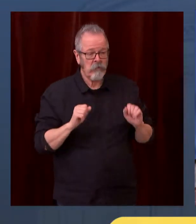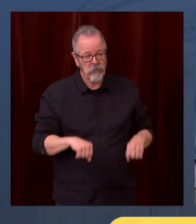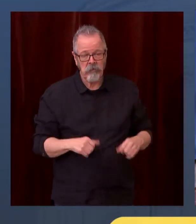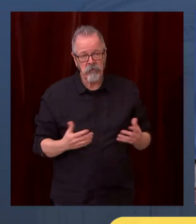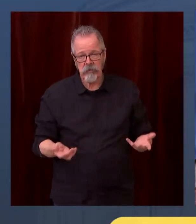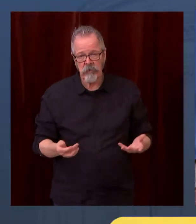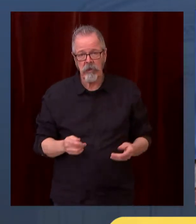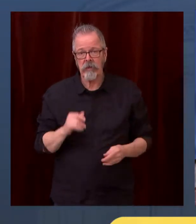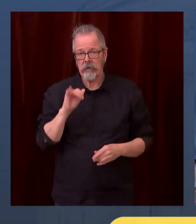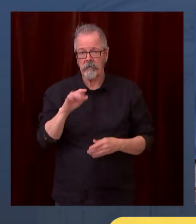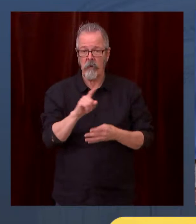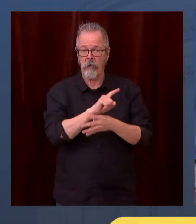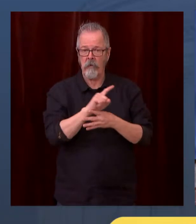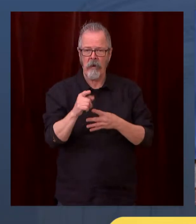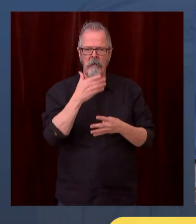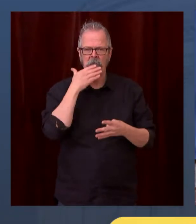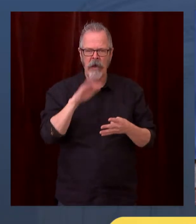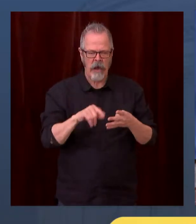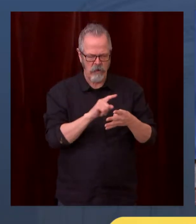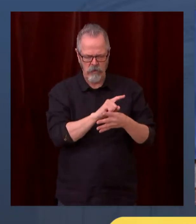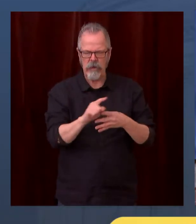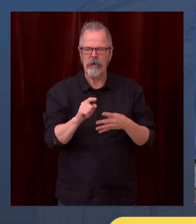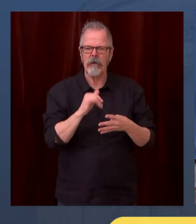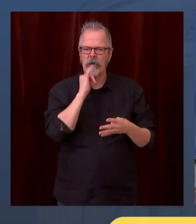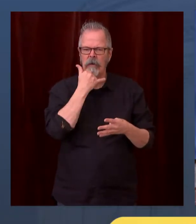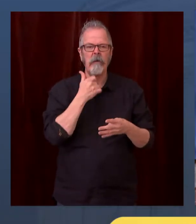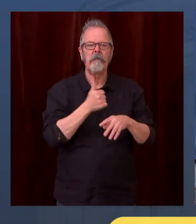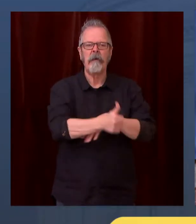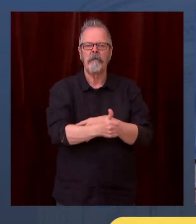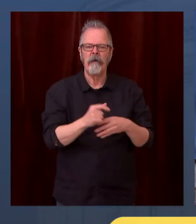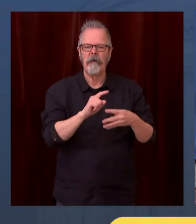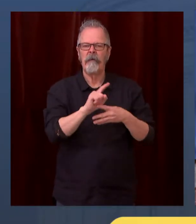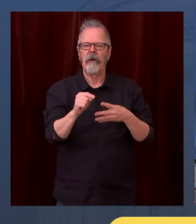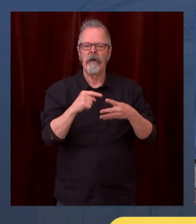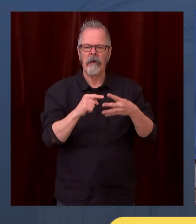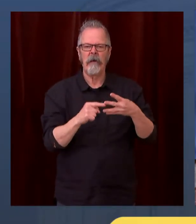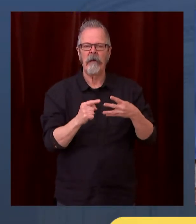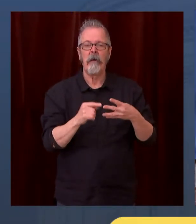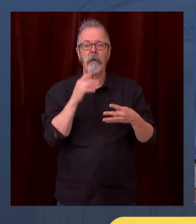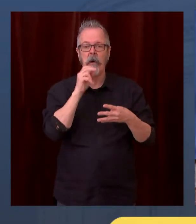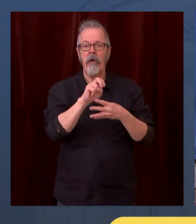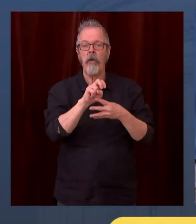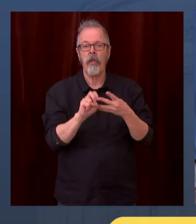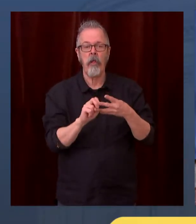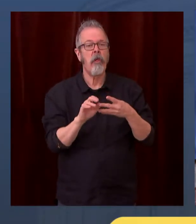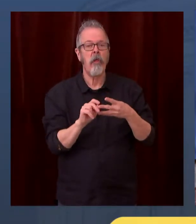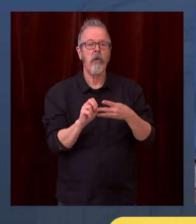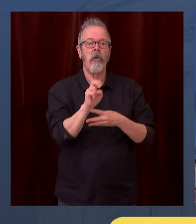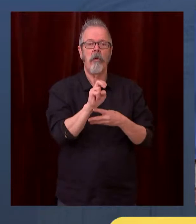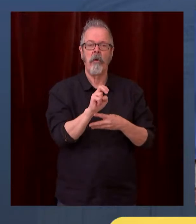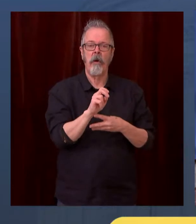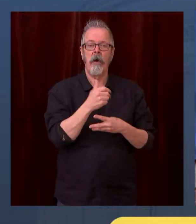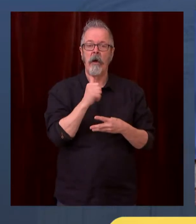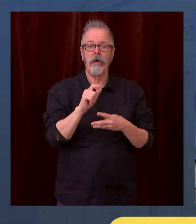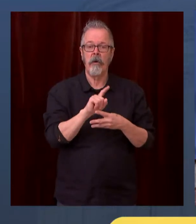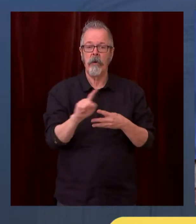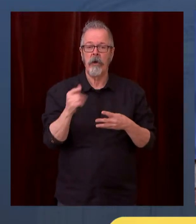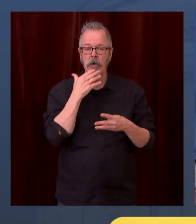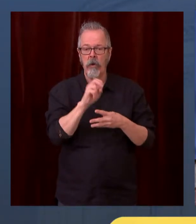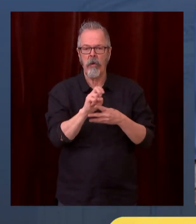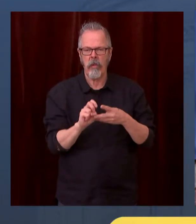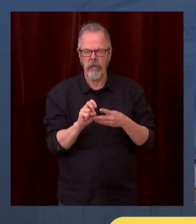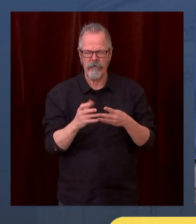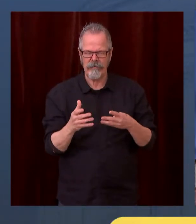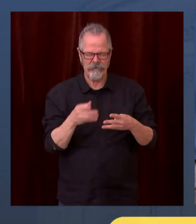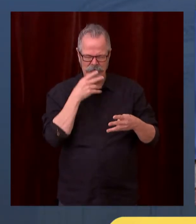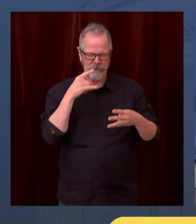as a county, now it's less likely that you have to regress. So that's the rationale. But look, I'm sure there's arguments for